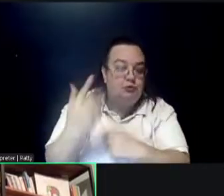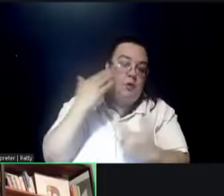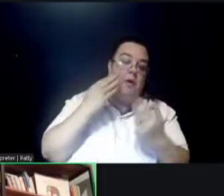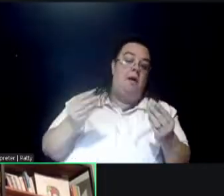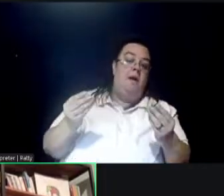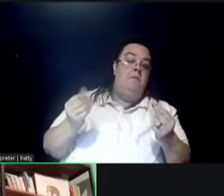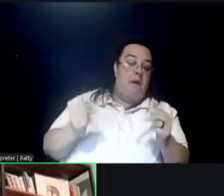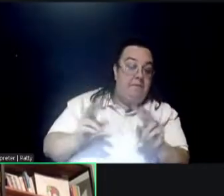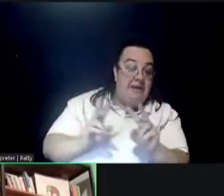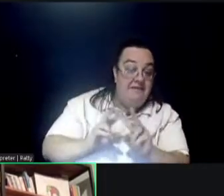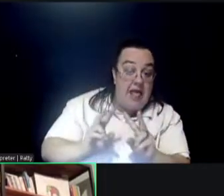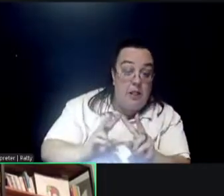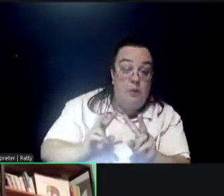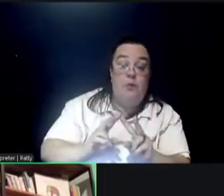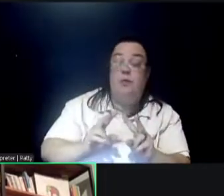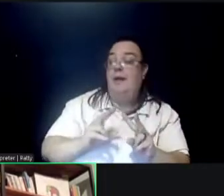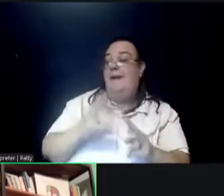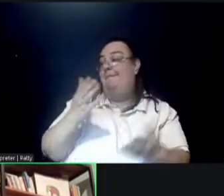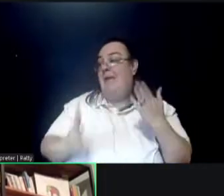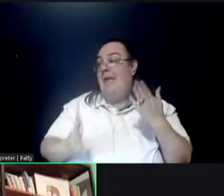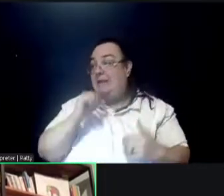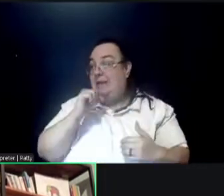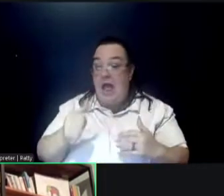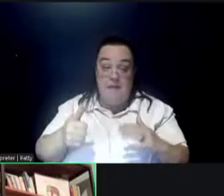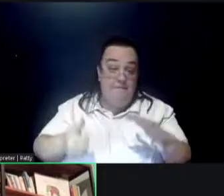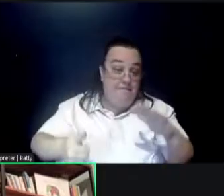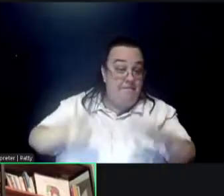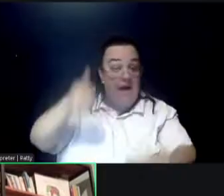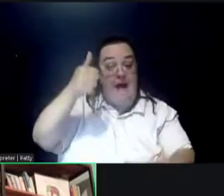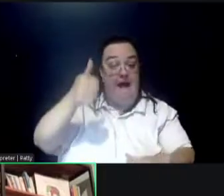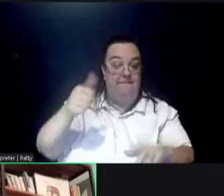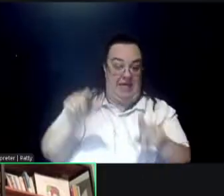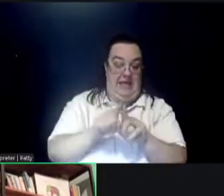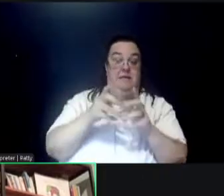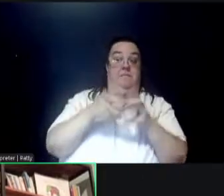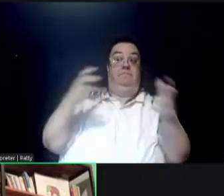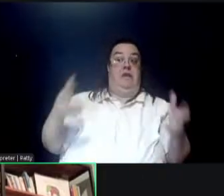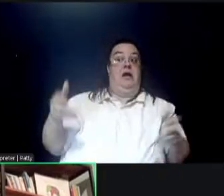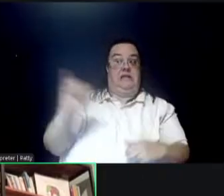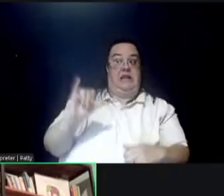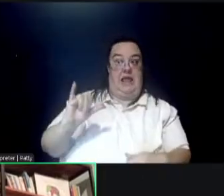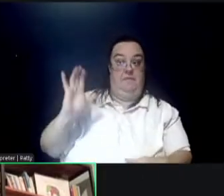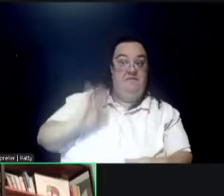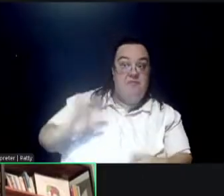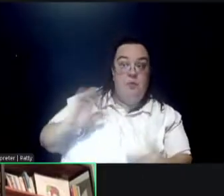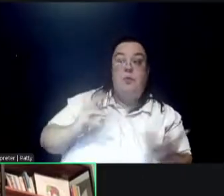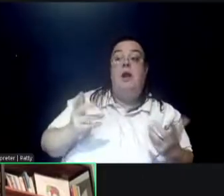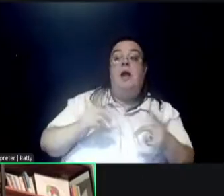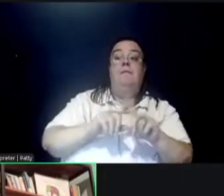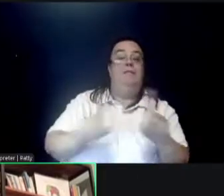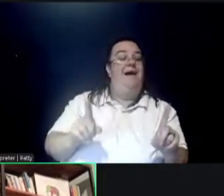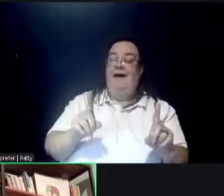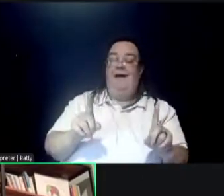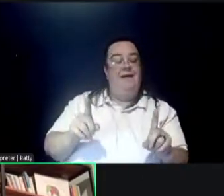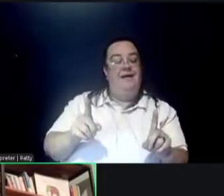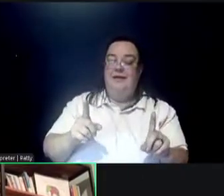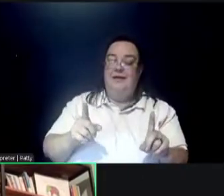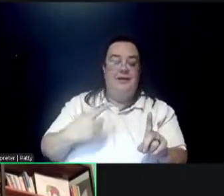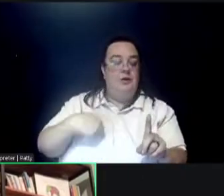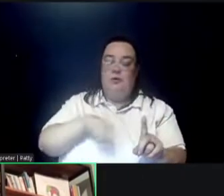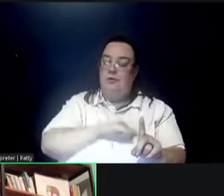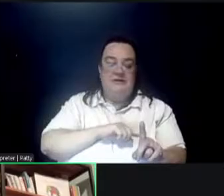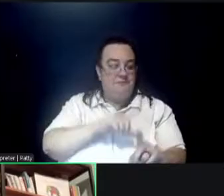values might not be going up as much as they were, but we're not talking